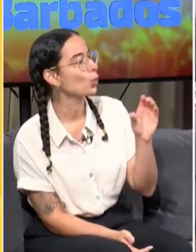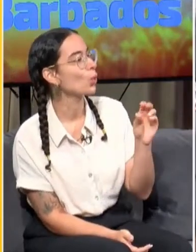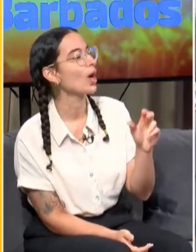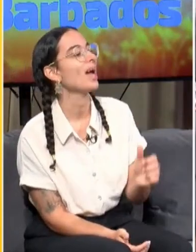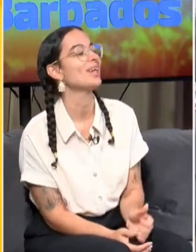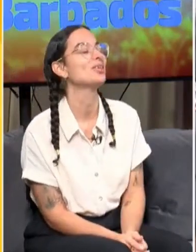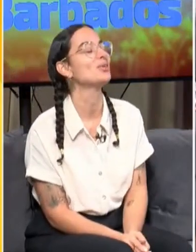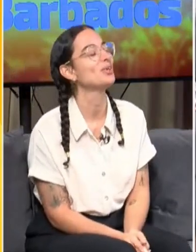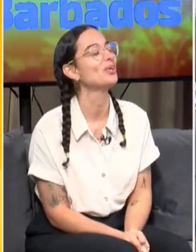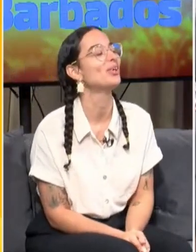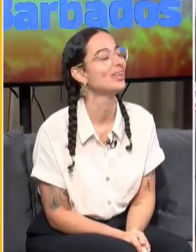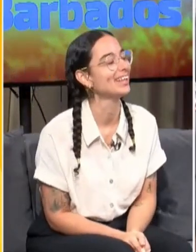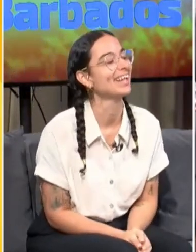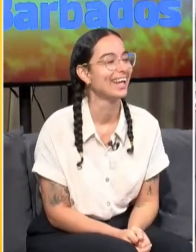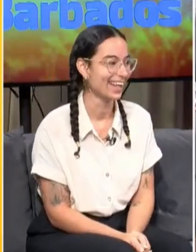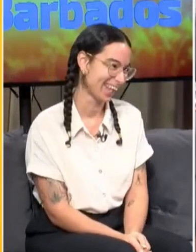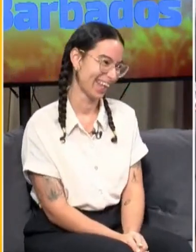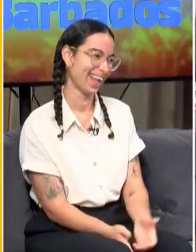Cuckoo. And cuckoo.